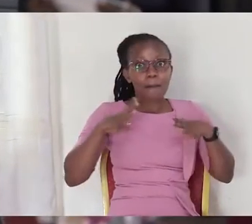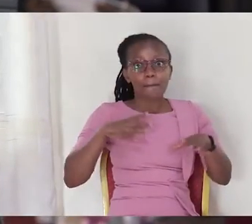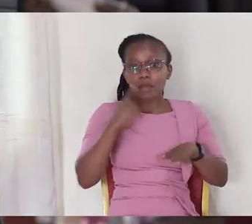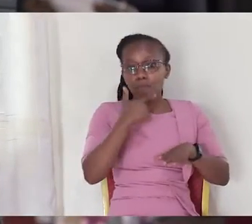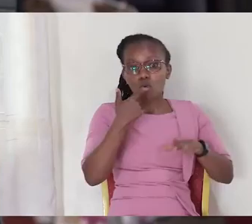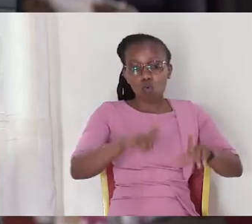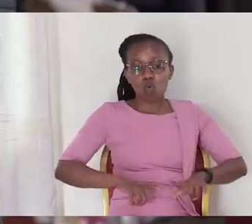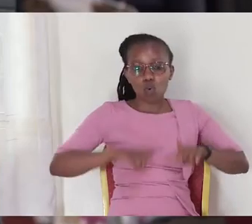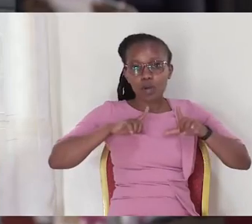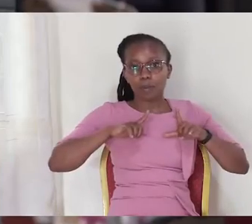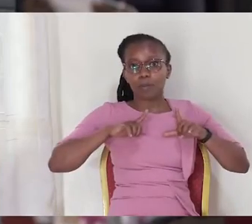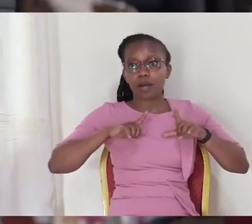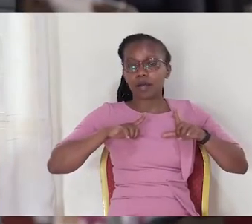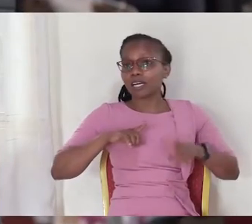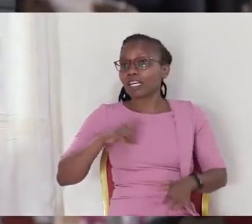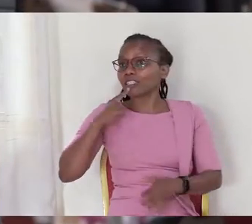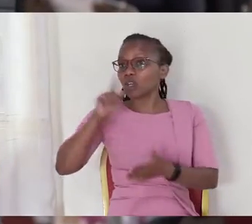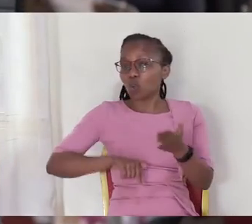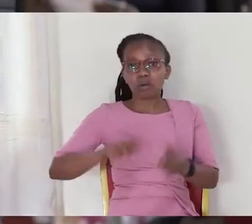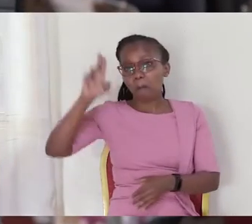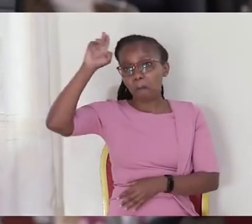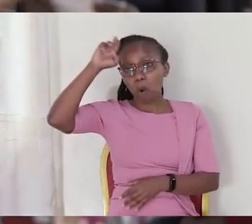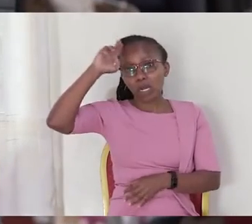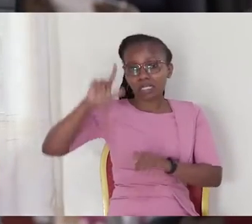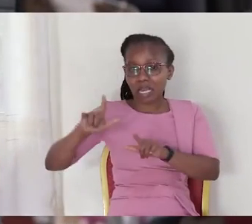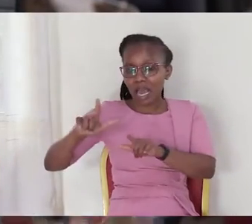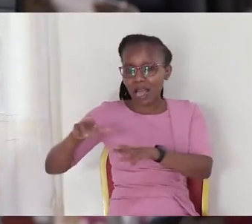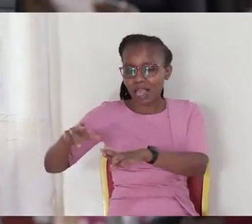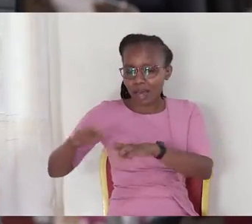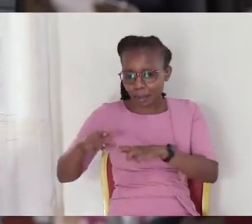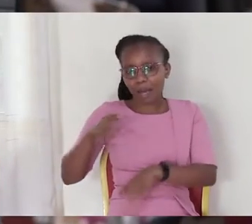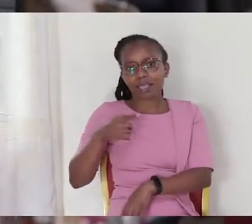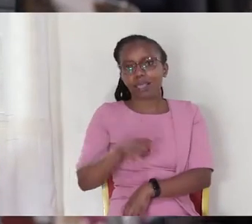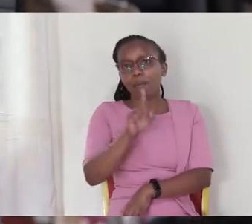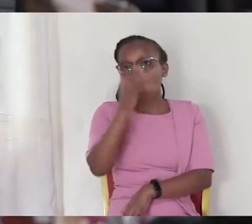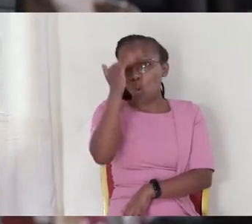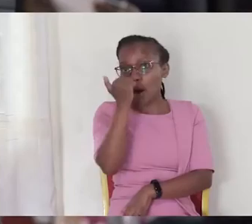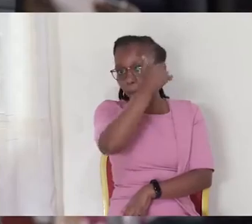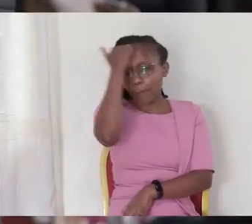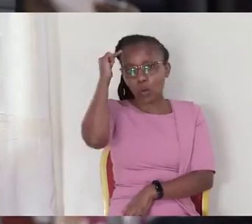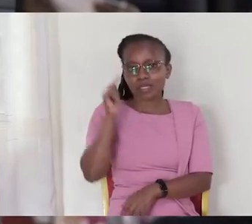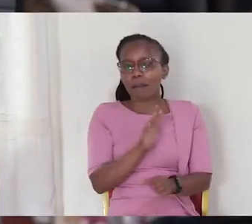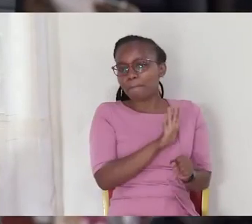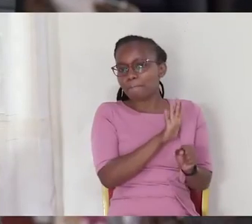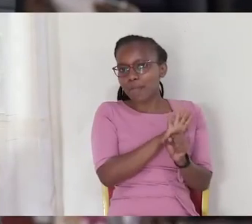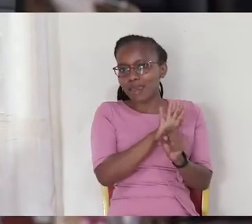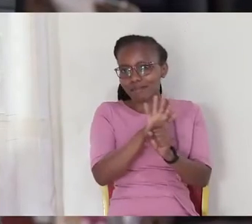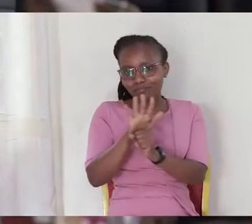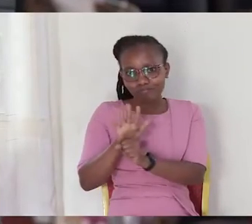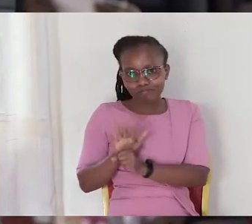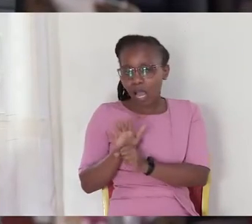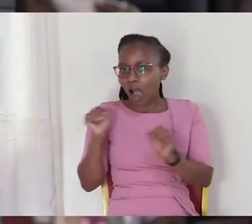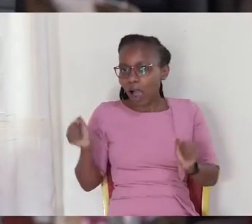also junk green uniform. So we are saying alleged, because a lot of investigation need to happen around